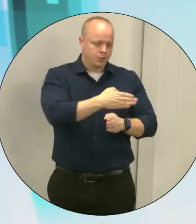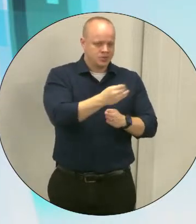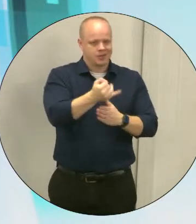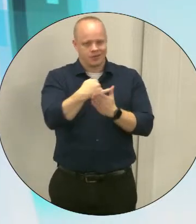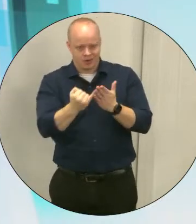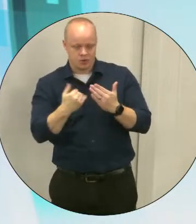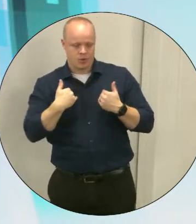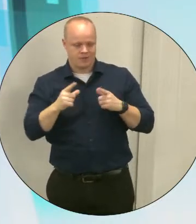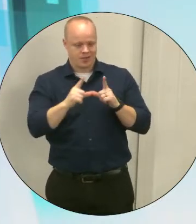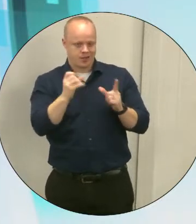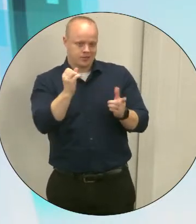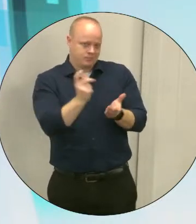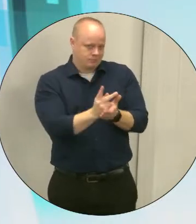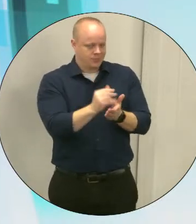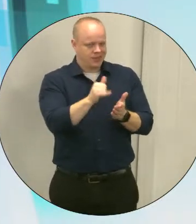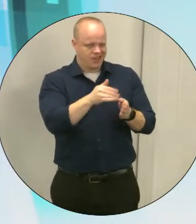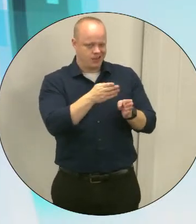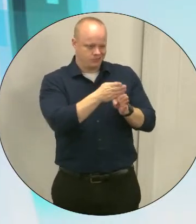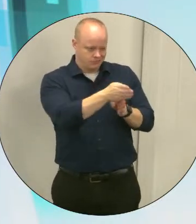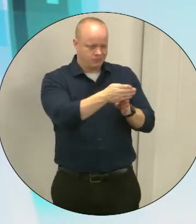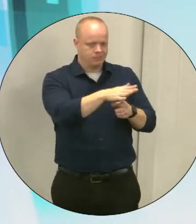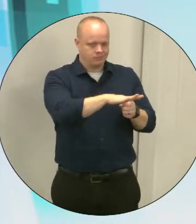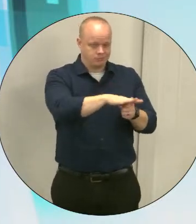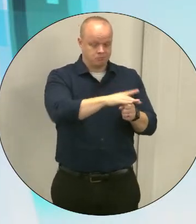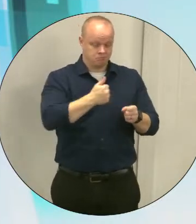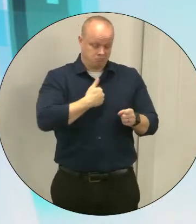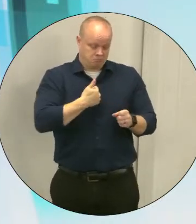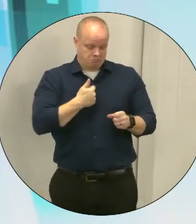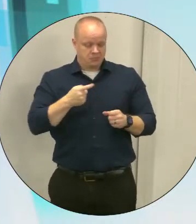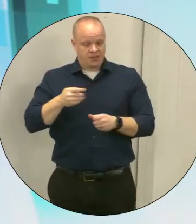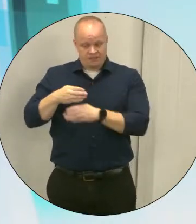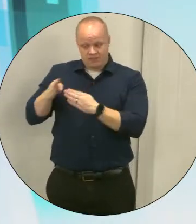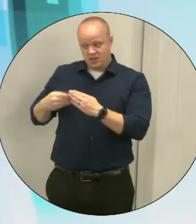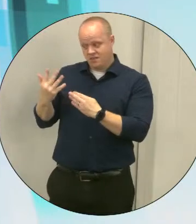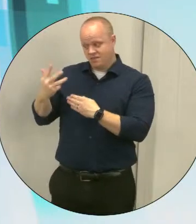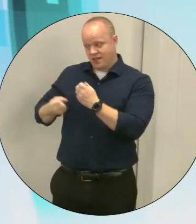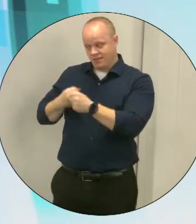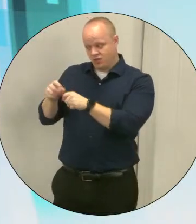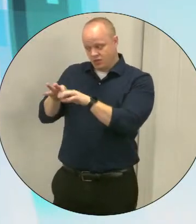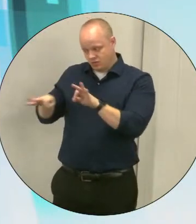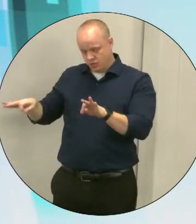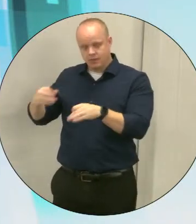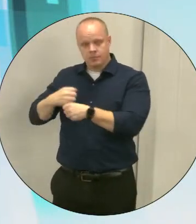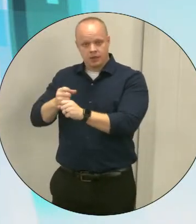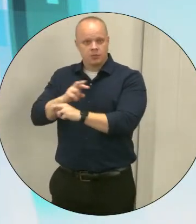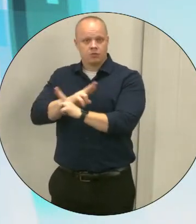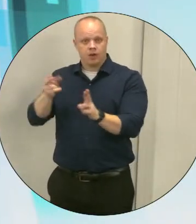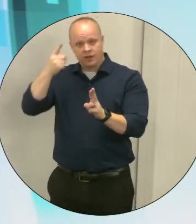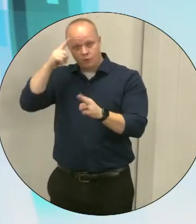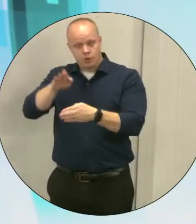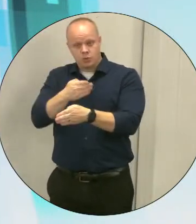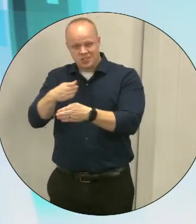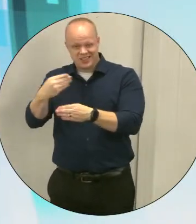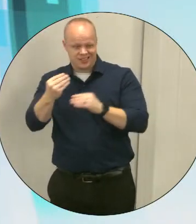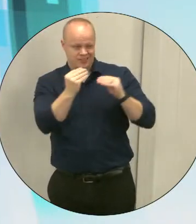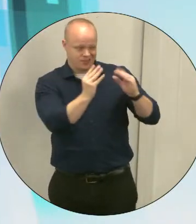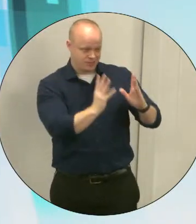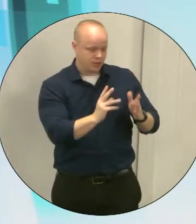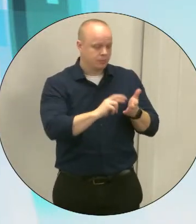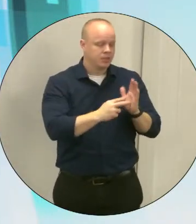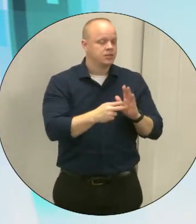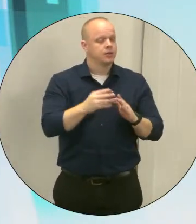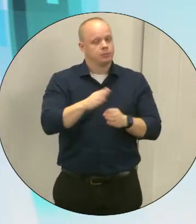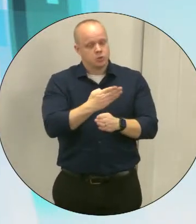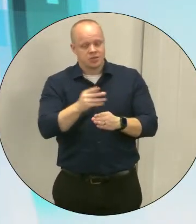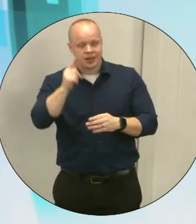license endorsement in that content area. I myself have completed a 5-year degree that prepared me to be a musician and music educator. This included taking music theory,